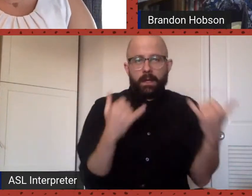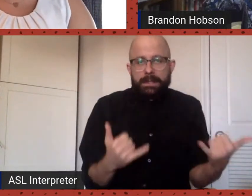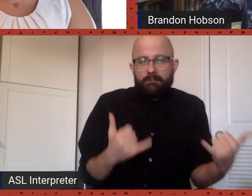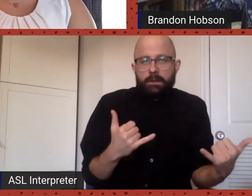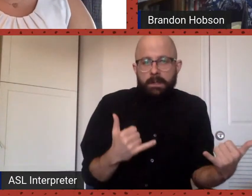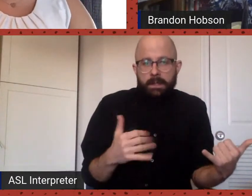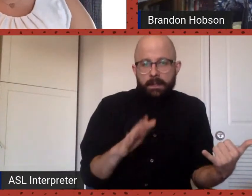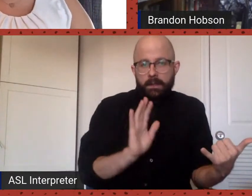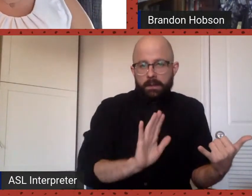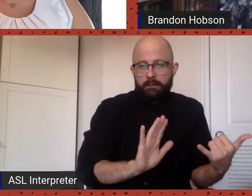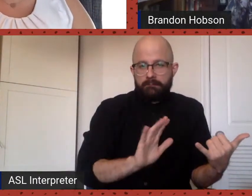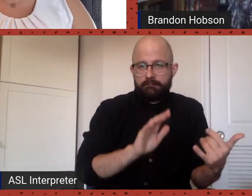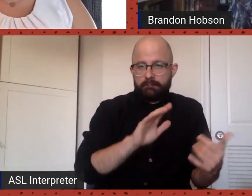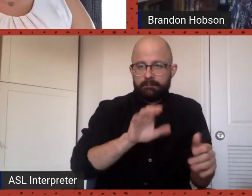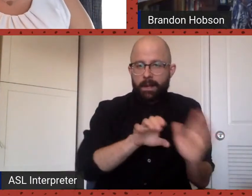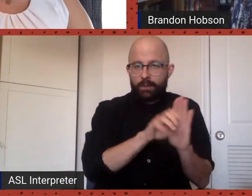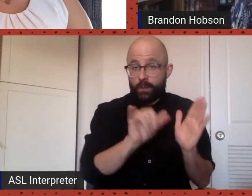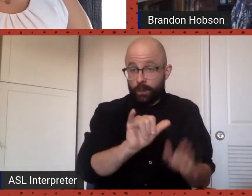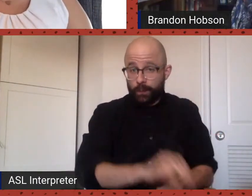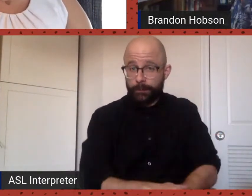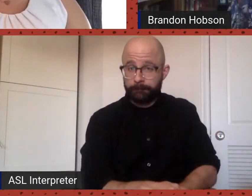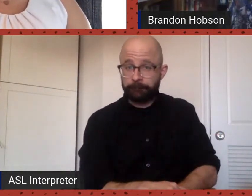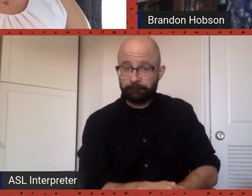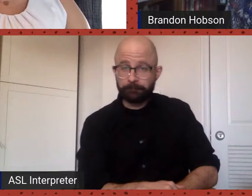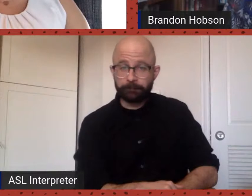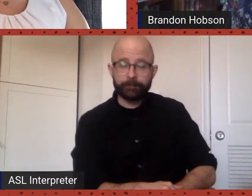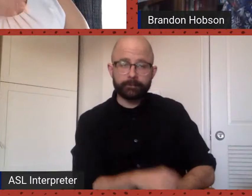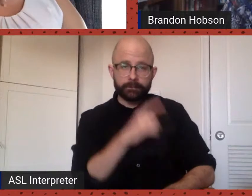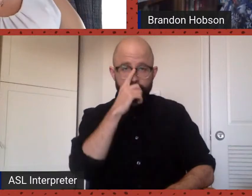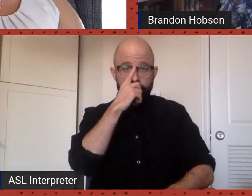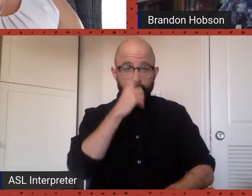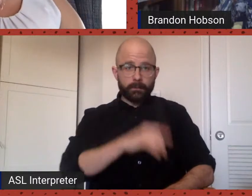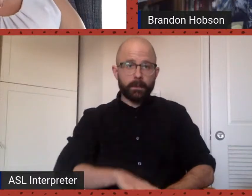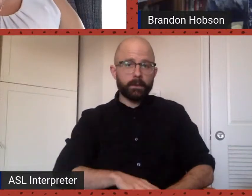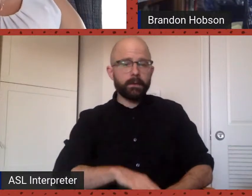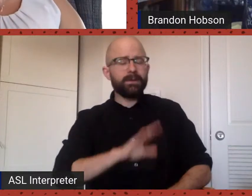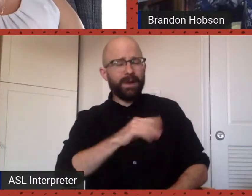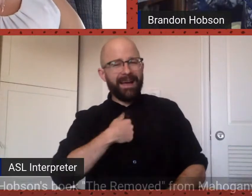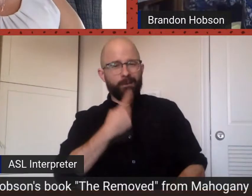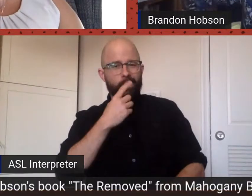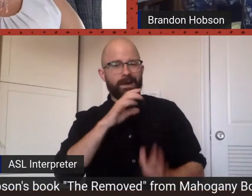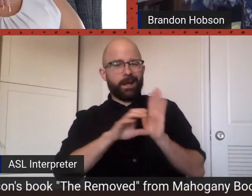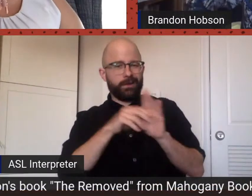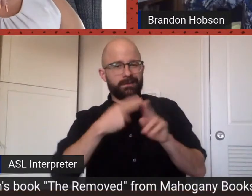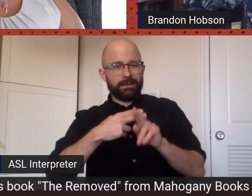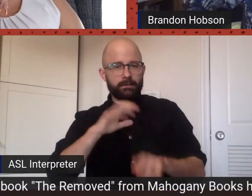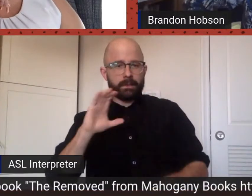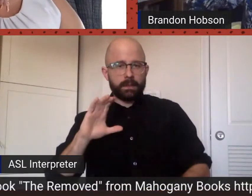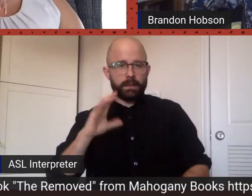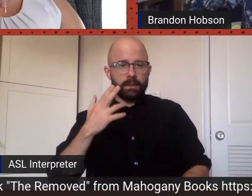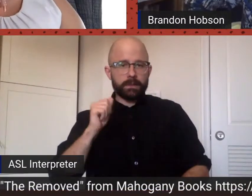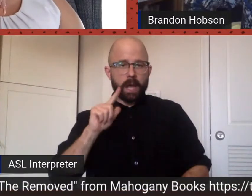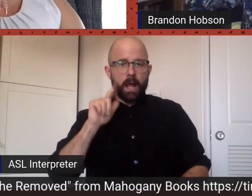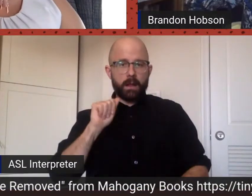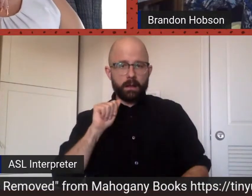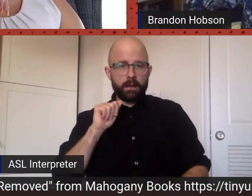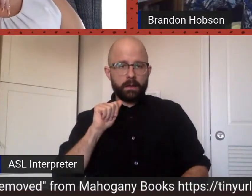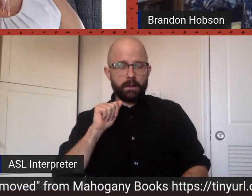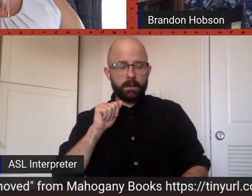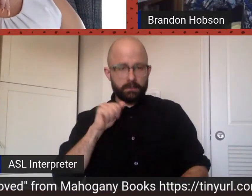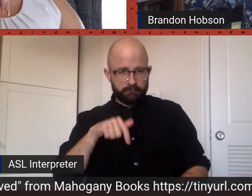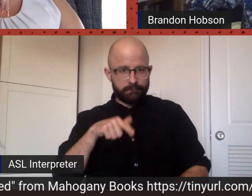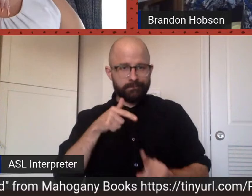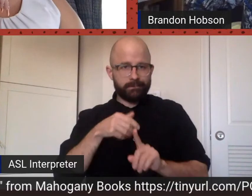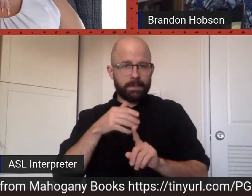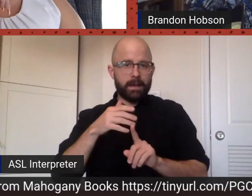based characters as well. Yeah, so I have a character named Chala who is an ancestor in